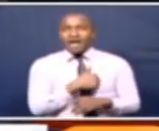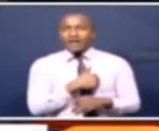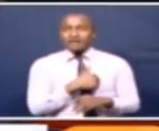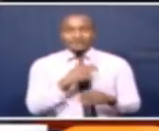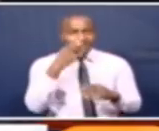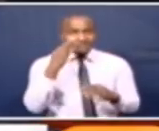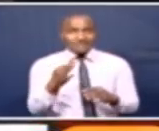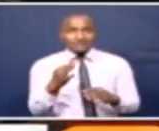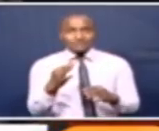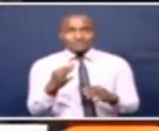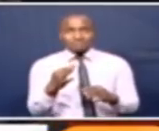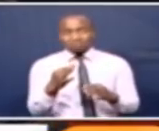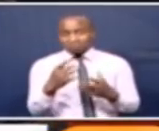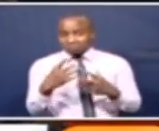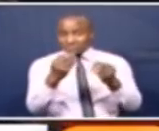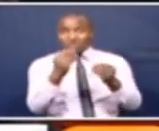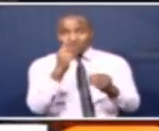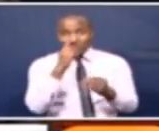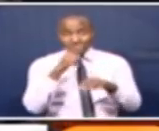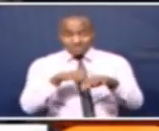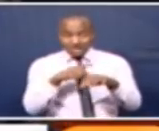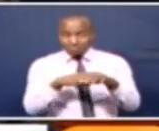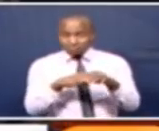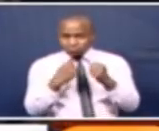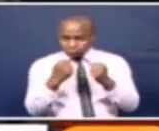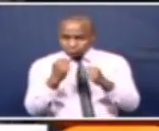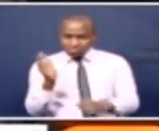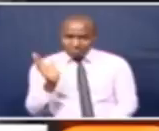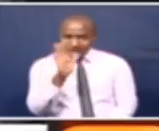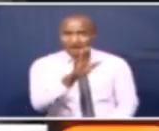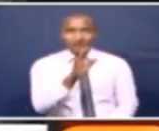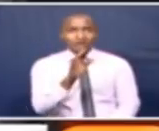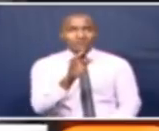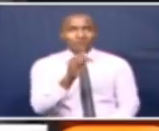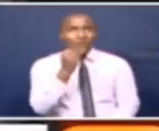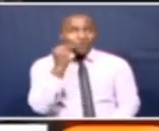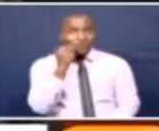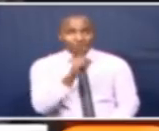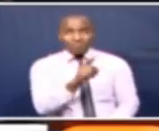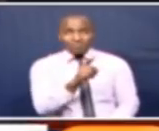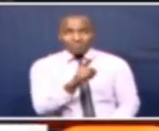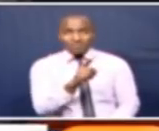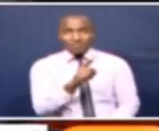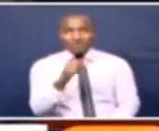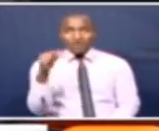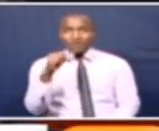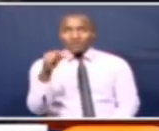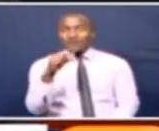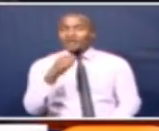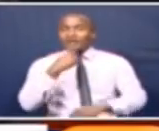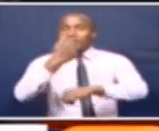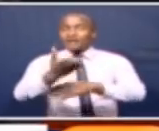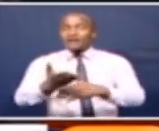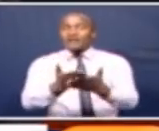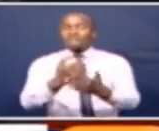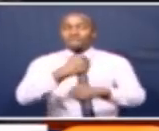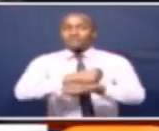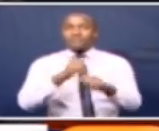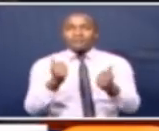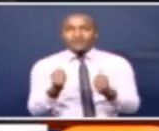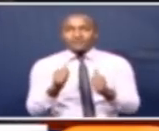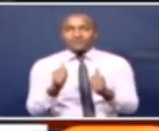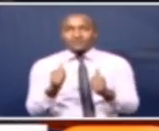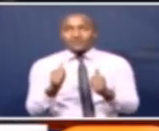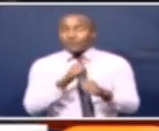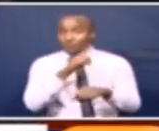best. Meanwhile, as I'm traveling to her school, Golda is not yet in school. Wow. Because when